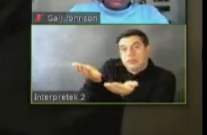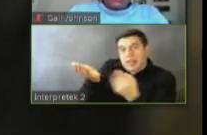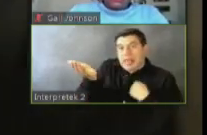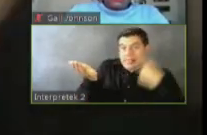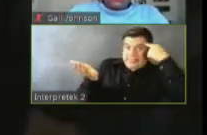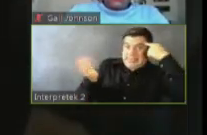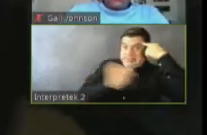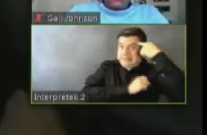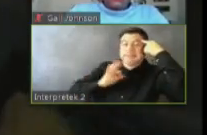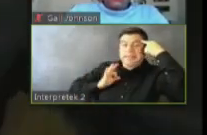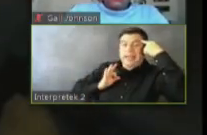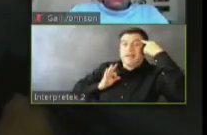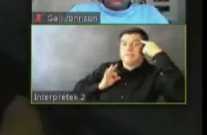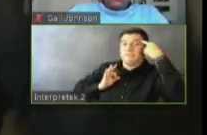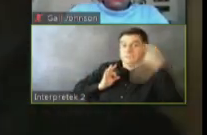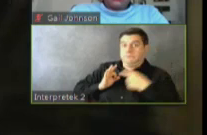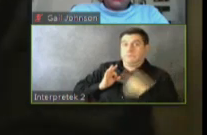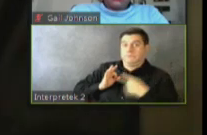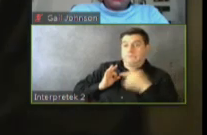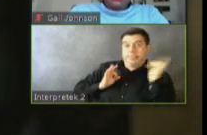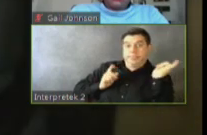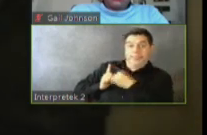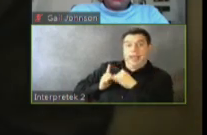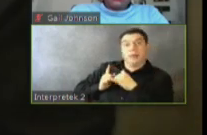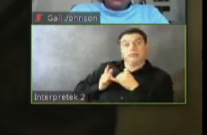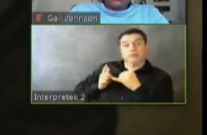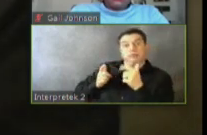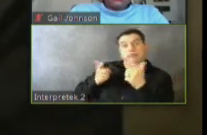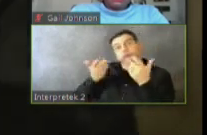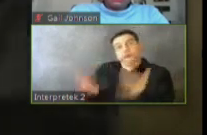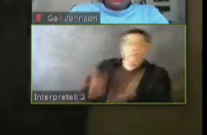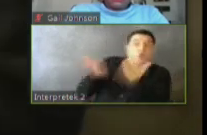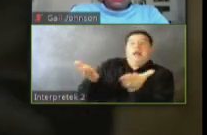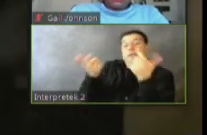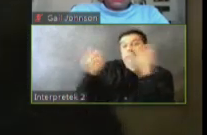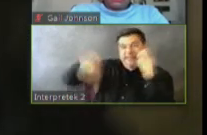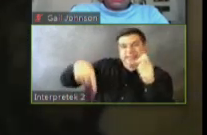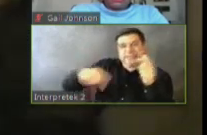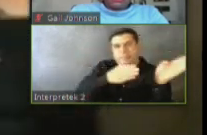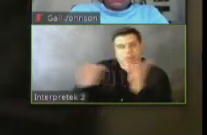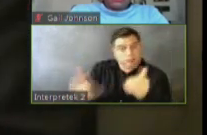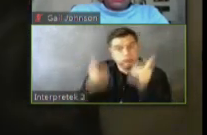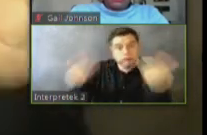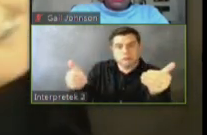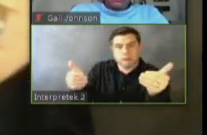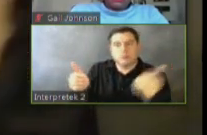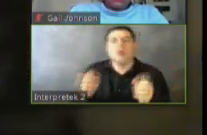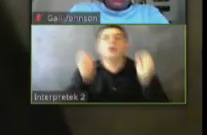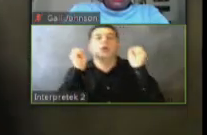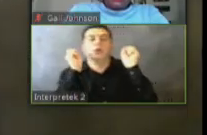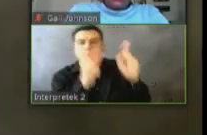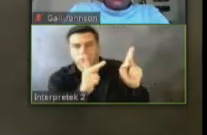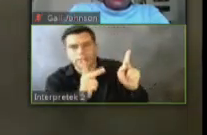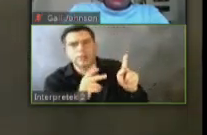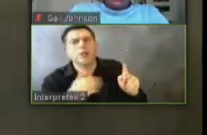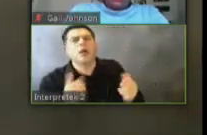recommendation for how moving forward with the plan. Okay, but I want to know what your recommendation is from the Florida Housing Coalition.